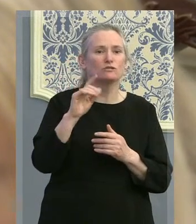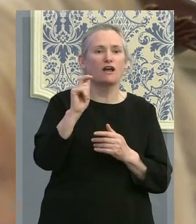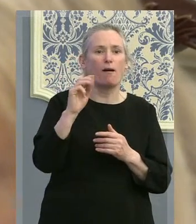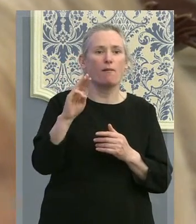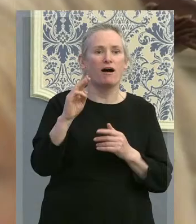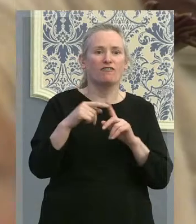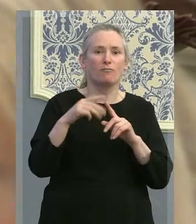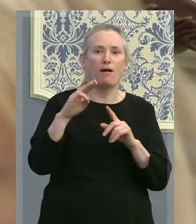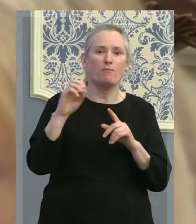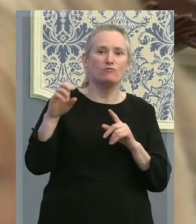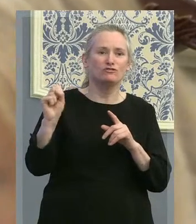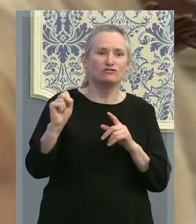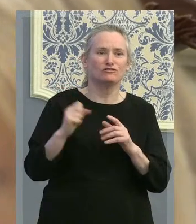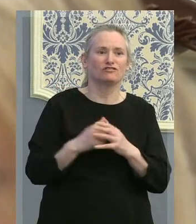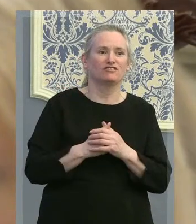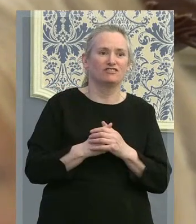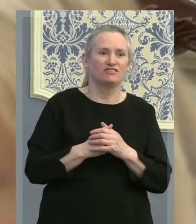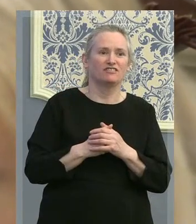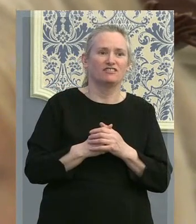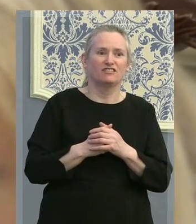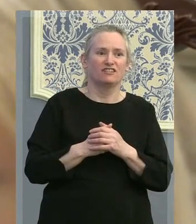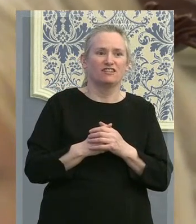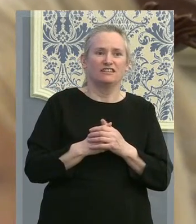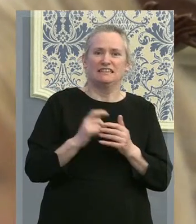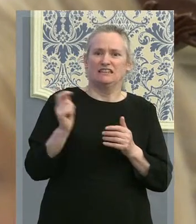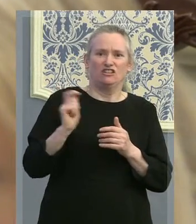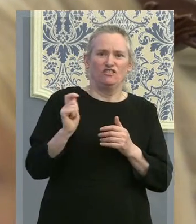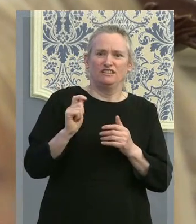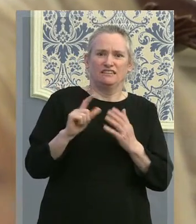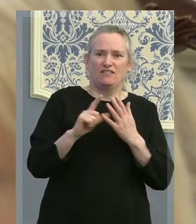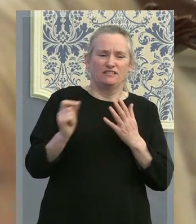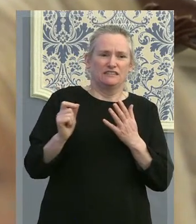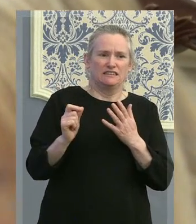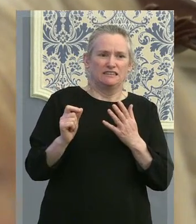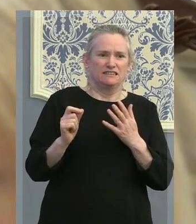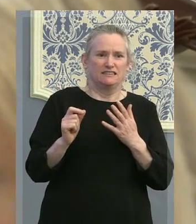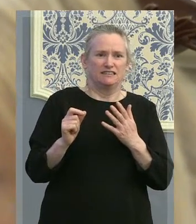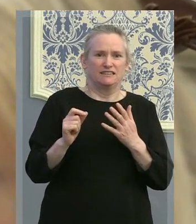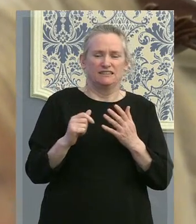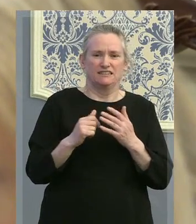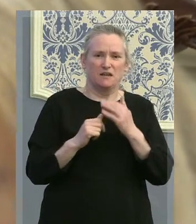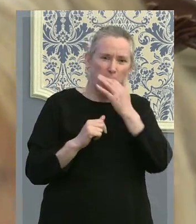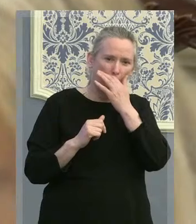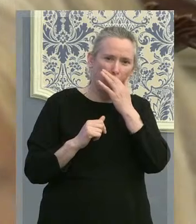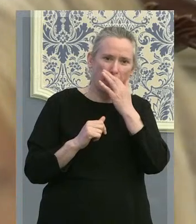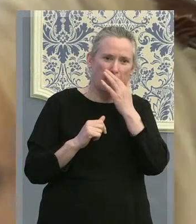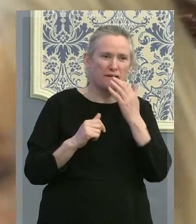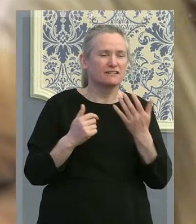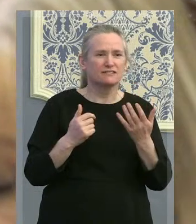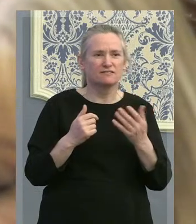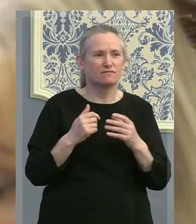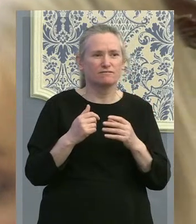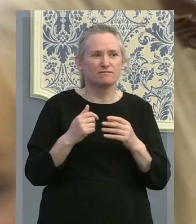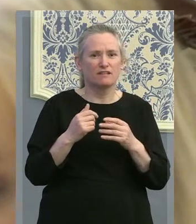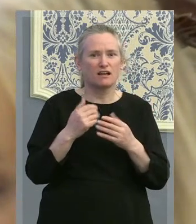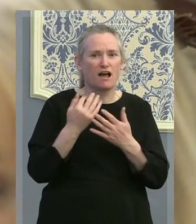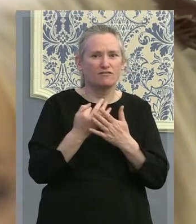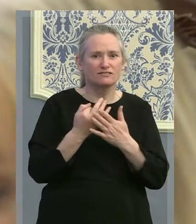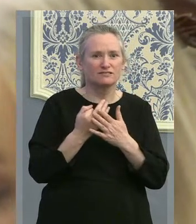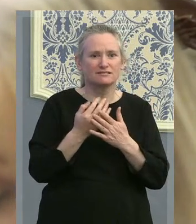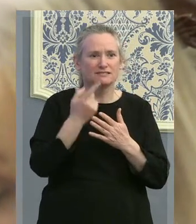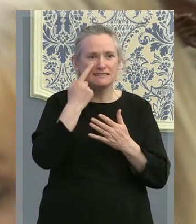or like the teenagers of the 70s were so lucky to be exposed to that huge amount